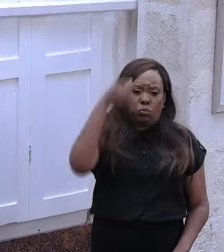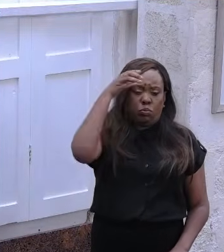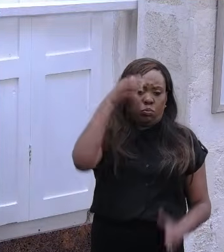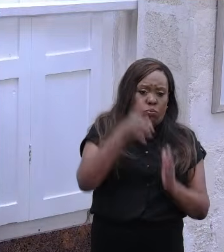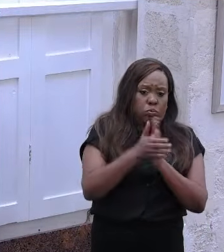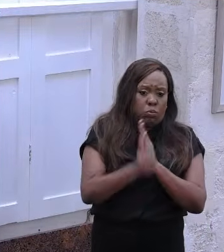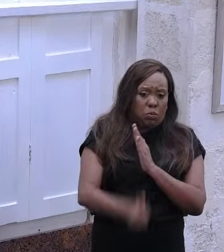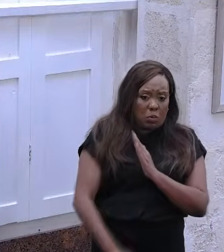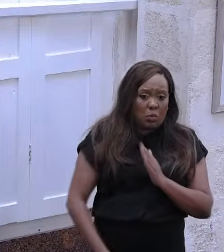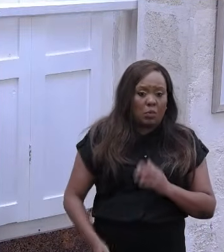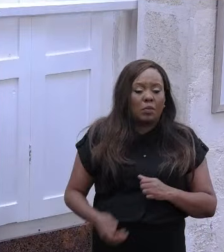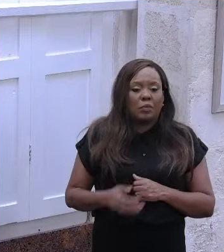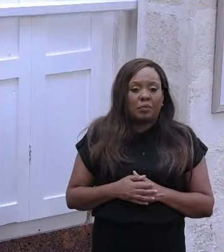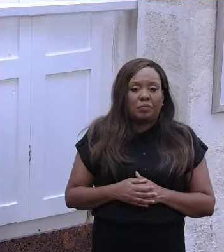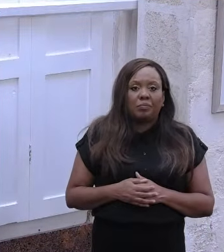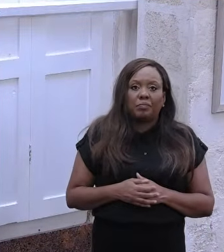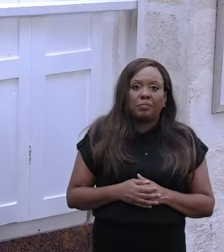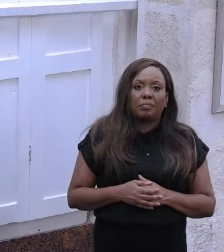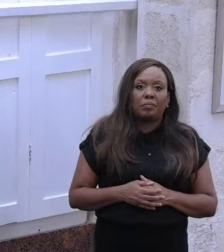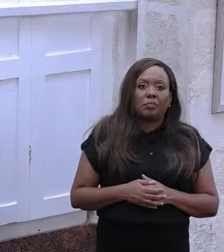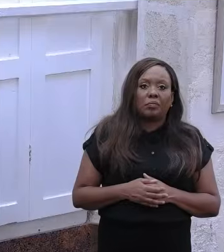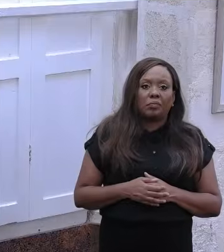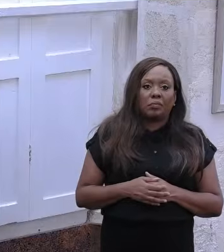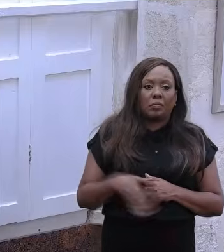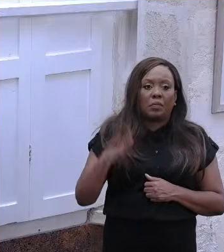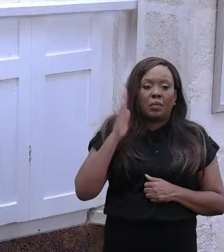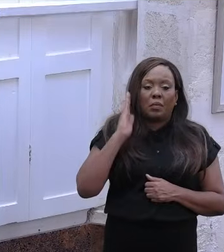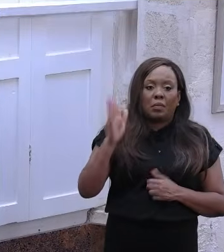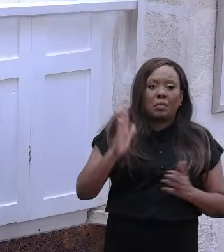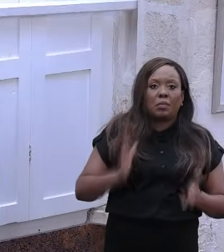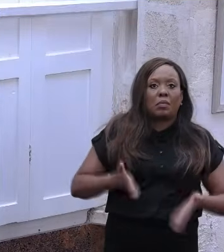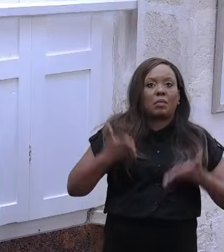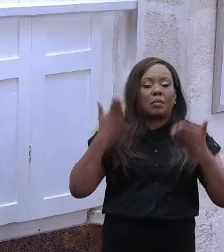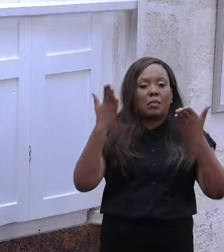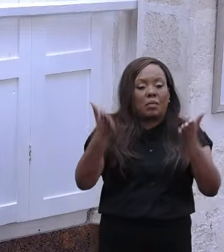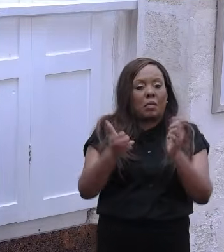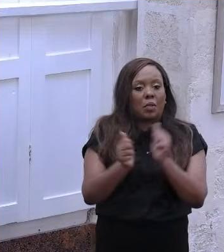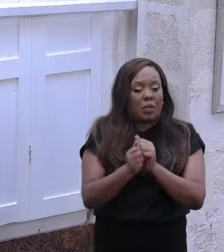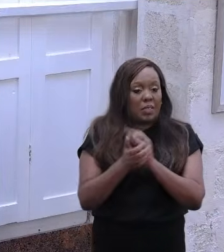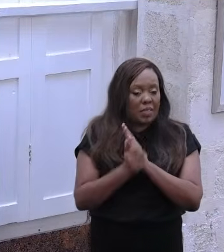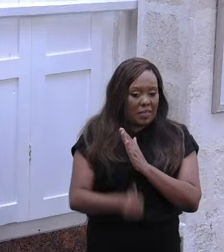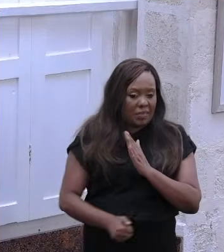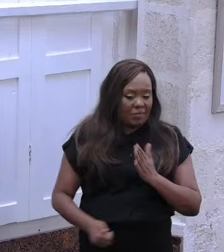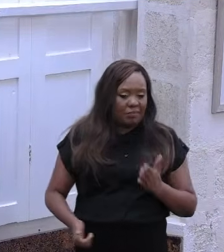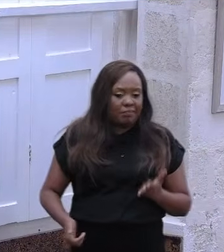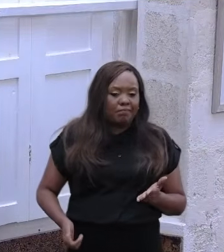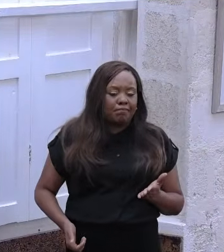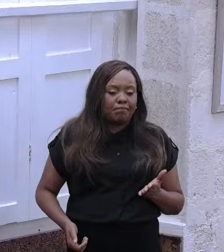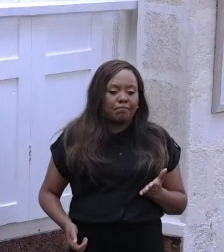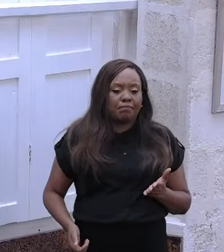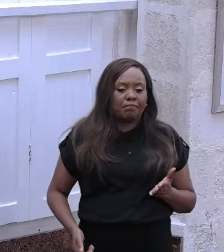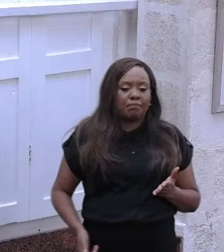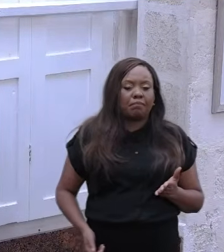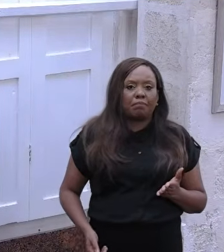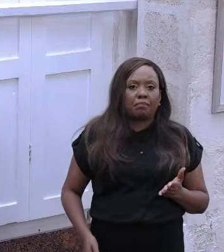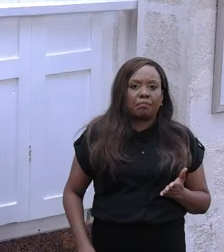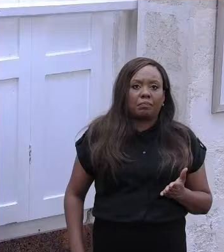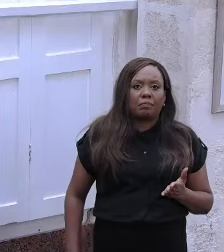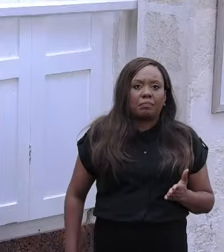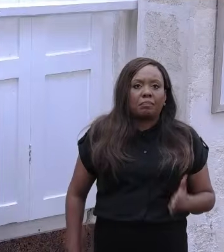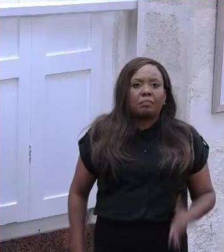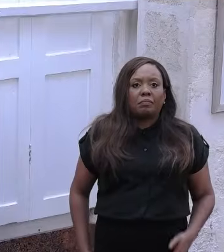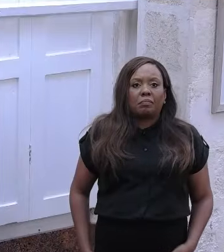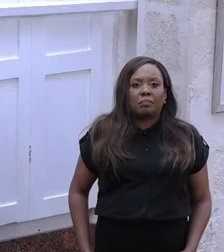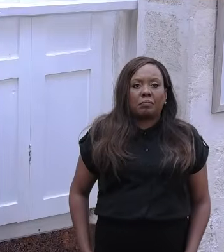they will produce and they're able to present you with the skills. So when you are